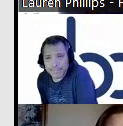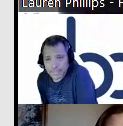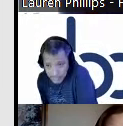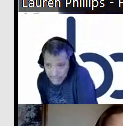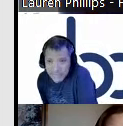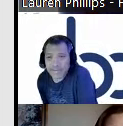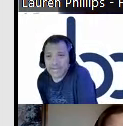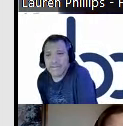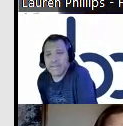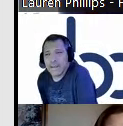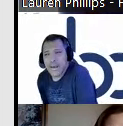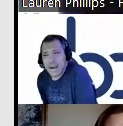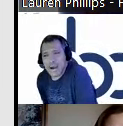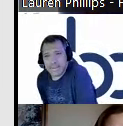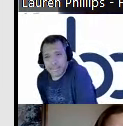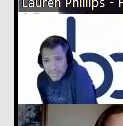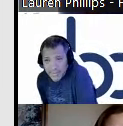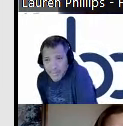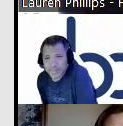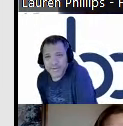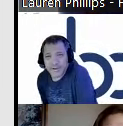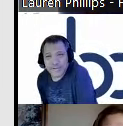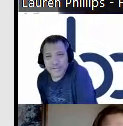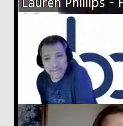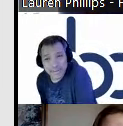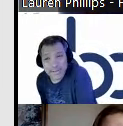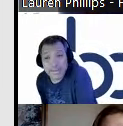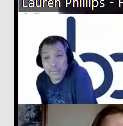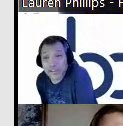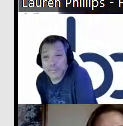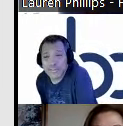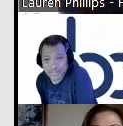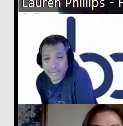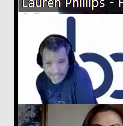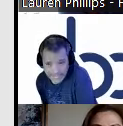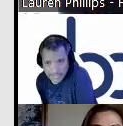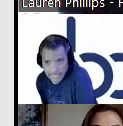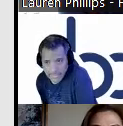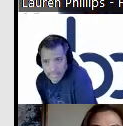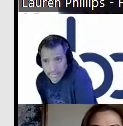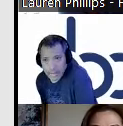the reimbursement and the paperwork, but it's also the reimbursement speed.